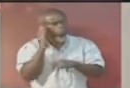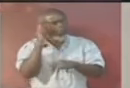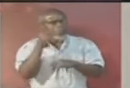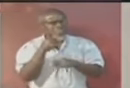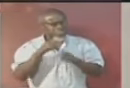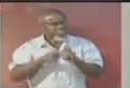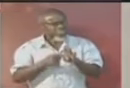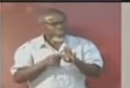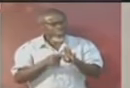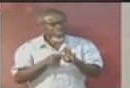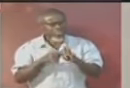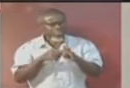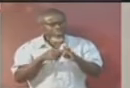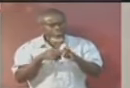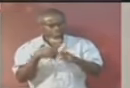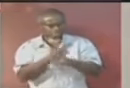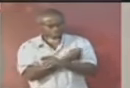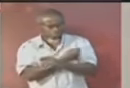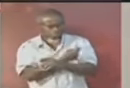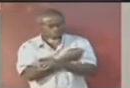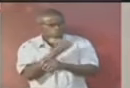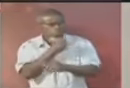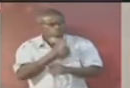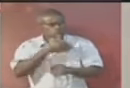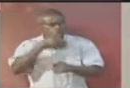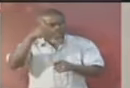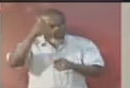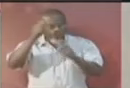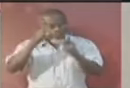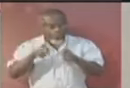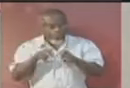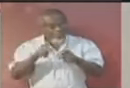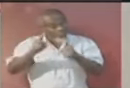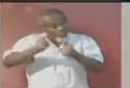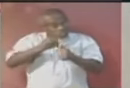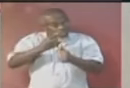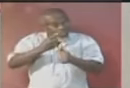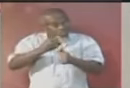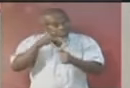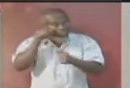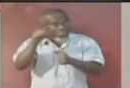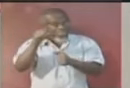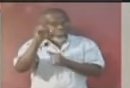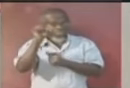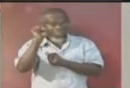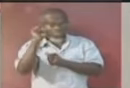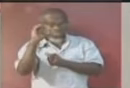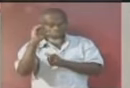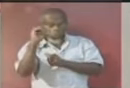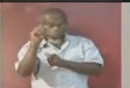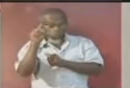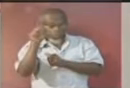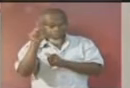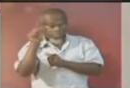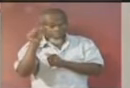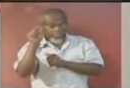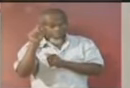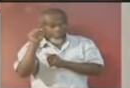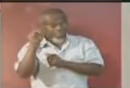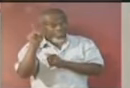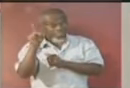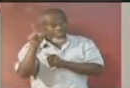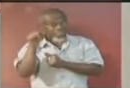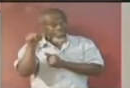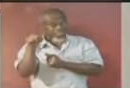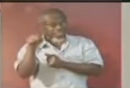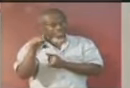first. And they started to immunize several million older people in Scotland with AstraZeneca and with Pfizer. And you know